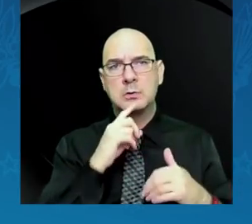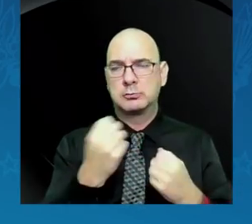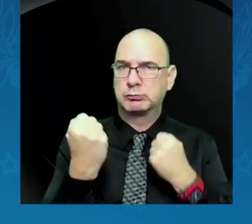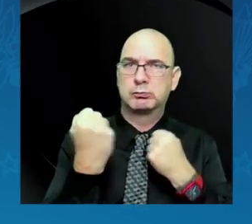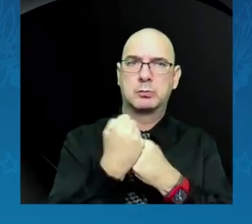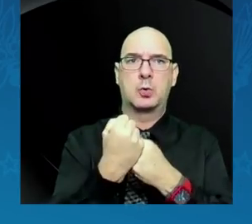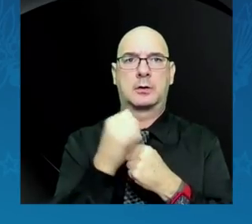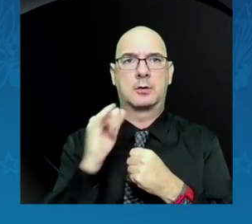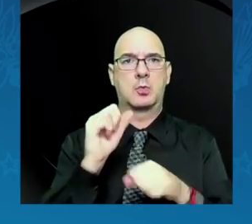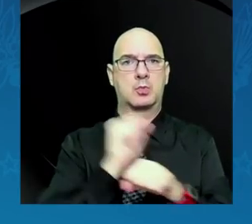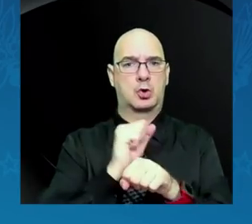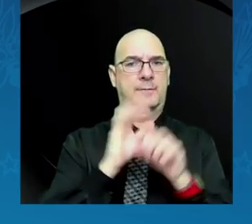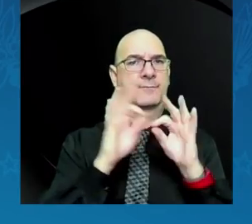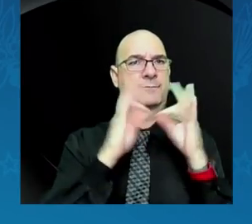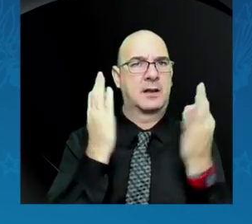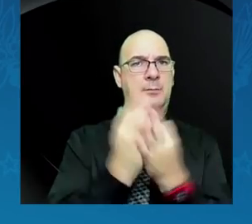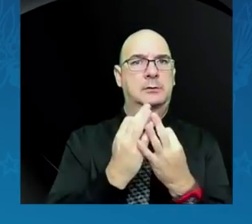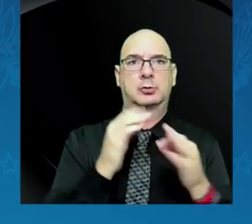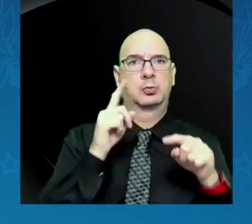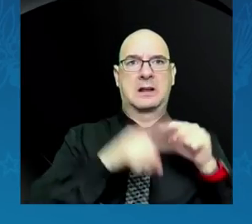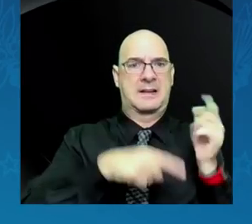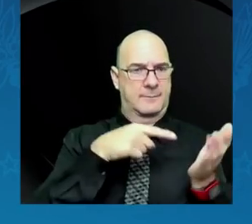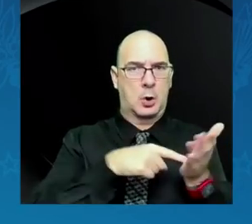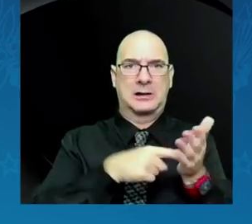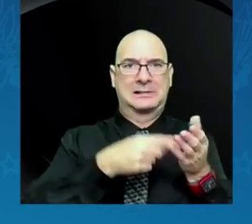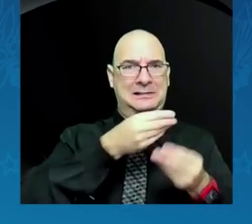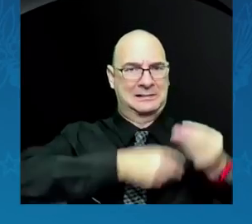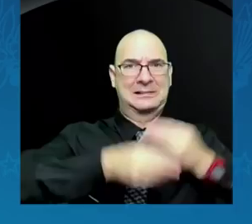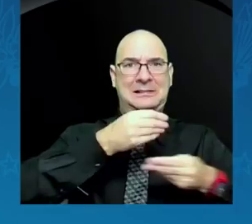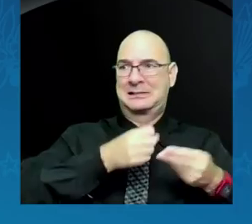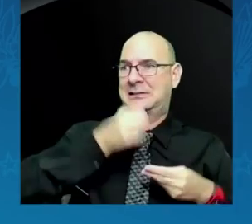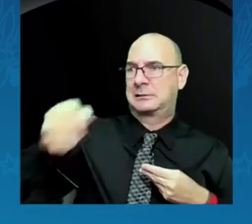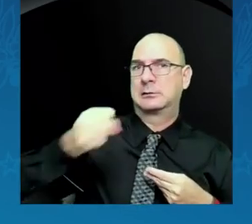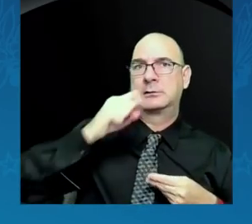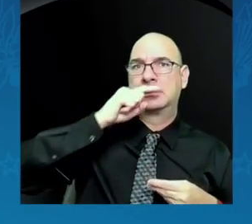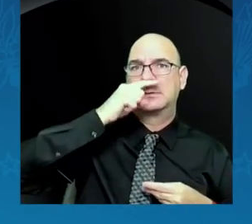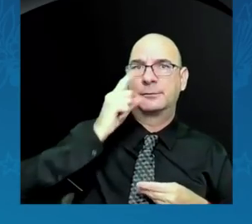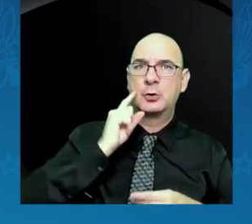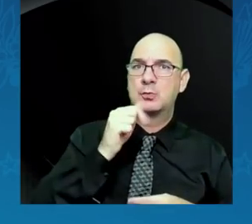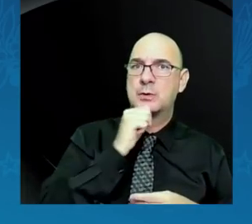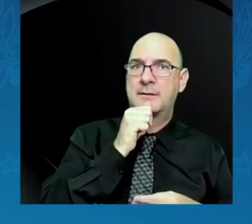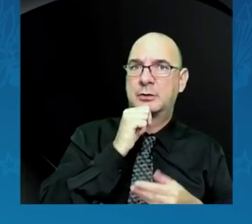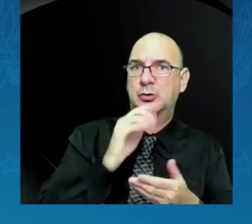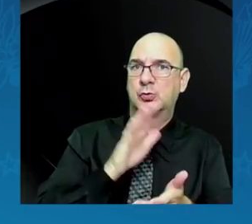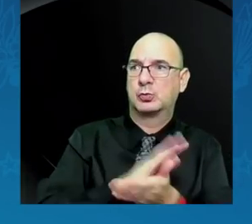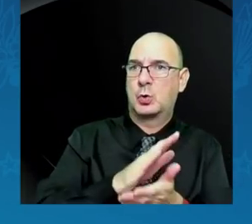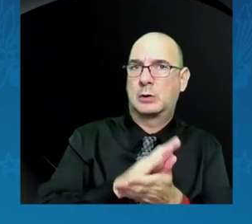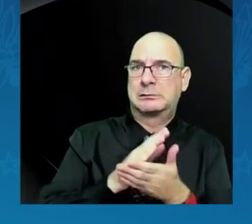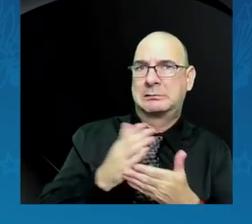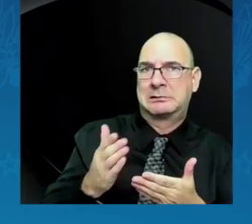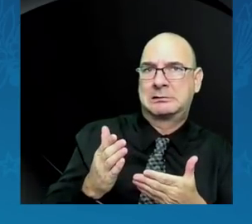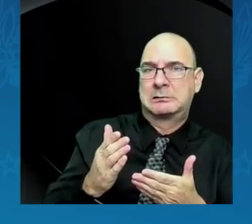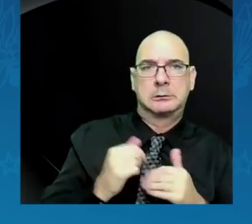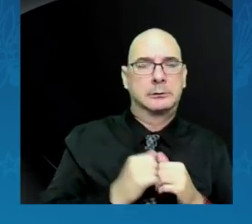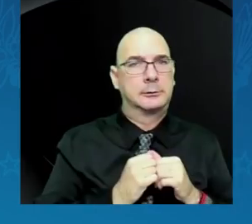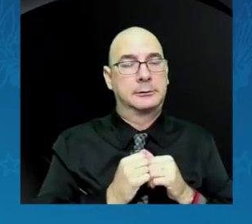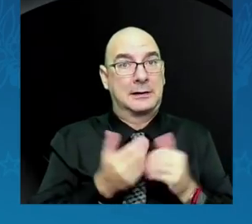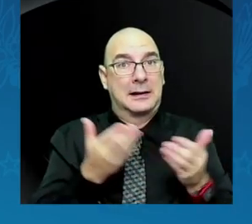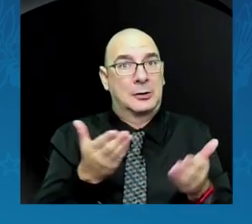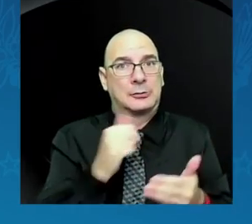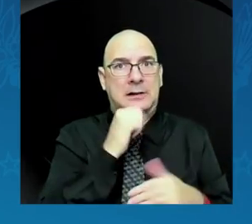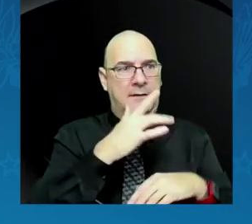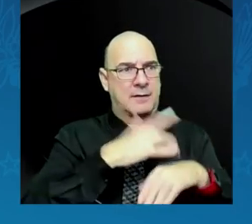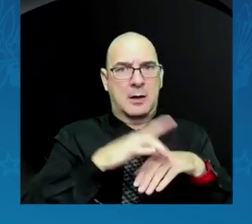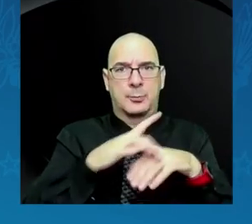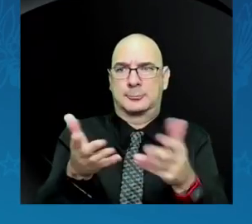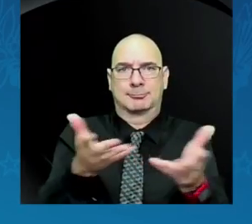can't afford to put their kids in a private situation and have otherwise don't have it available, that's going to have a huge impact on